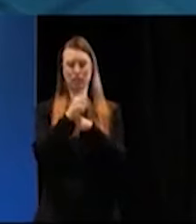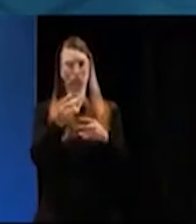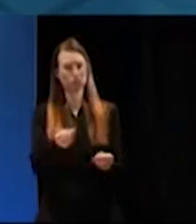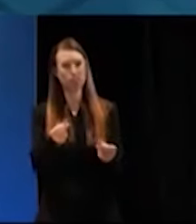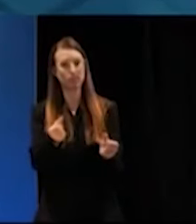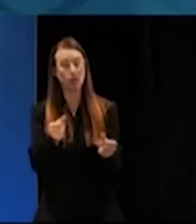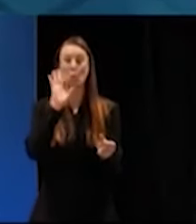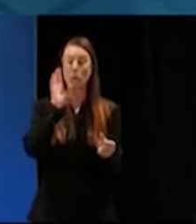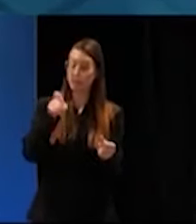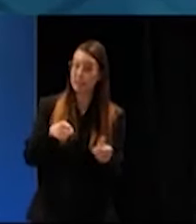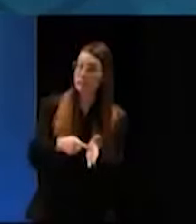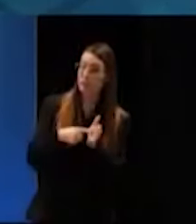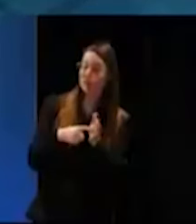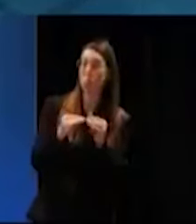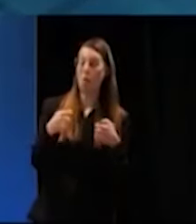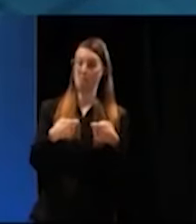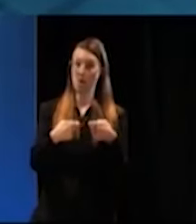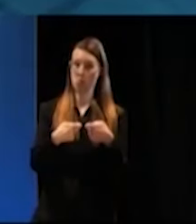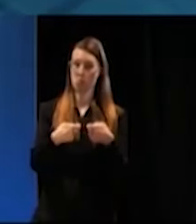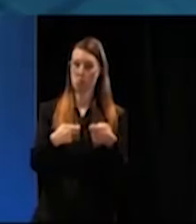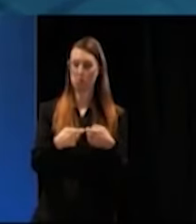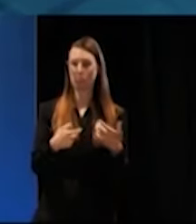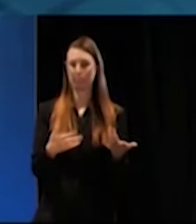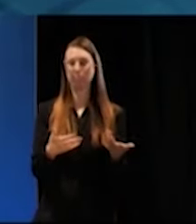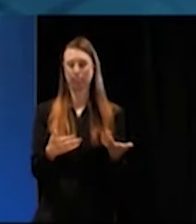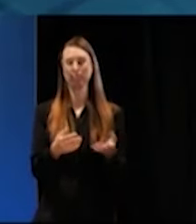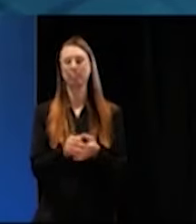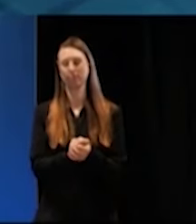also, I want to make sure we don't overlook our customers.